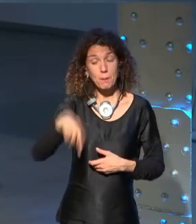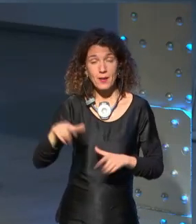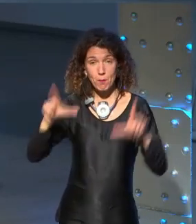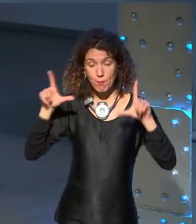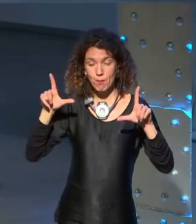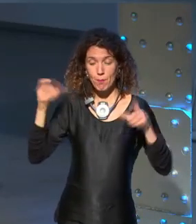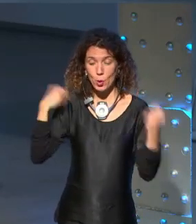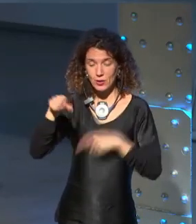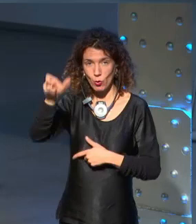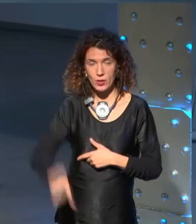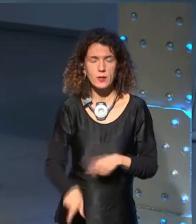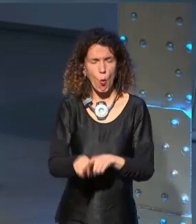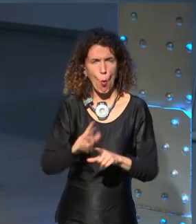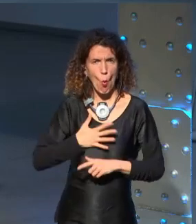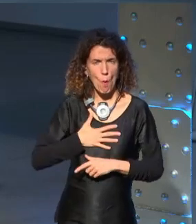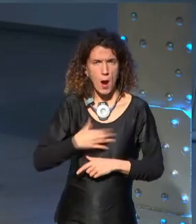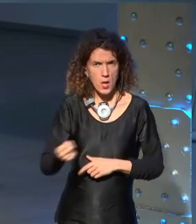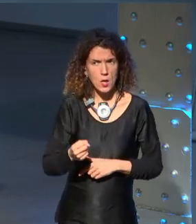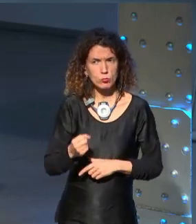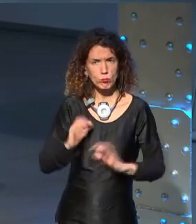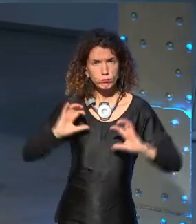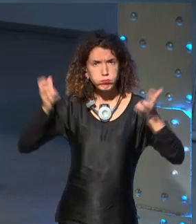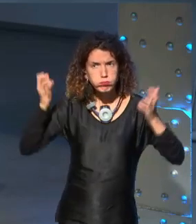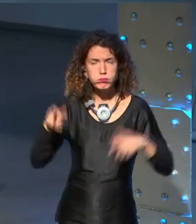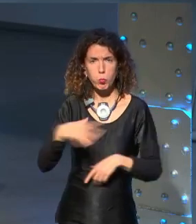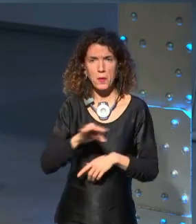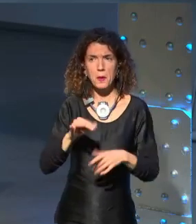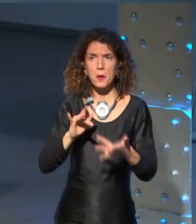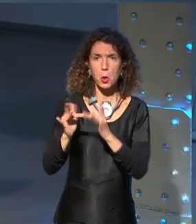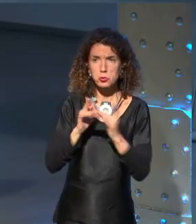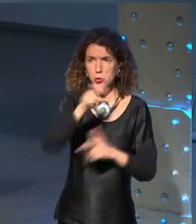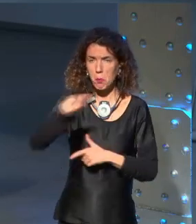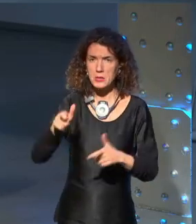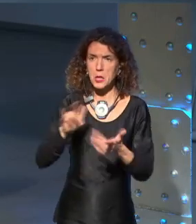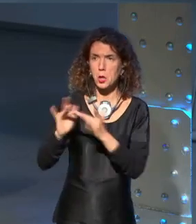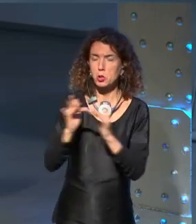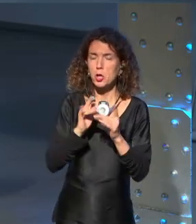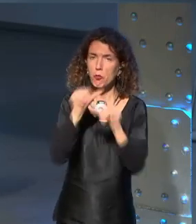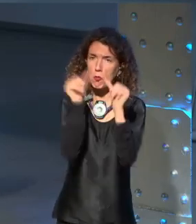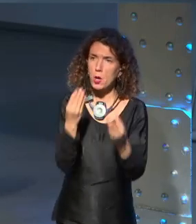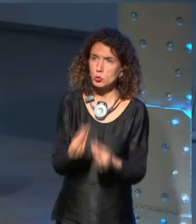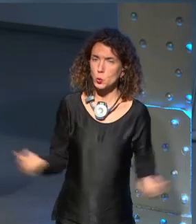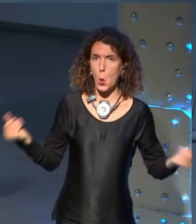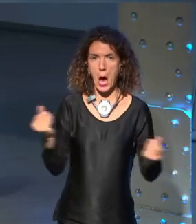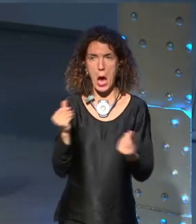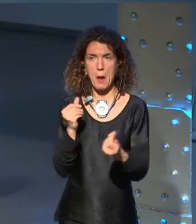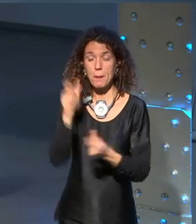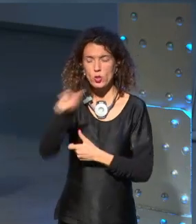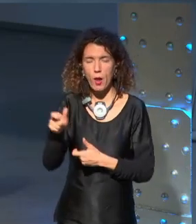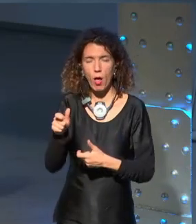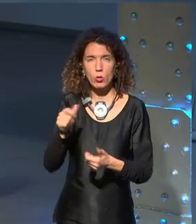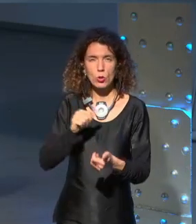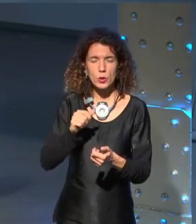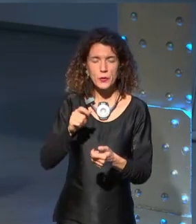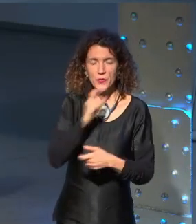very difficult people, and he can do it in a cool way. I don't think I could ever do that. So it's almost as though, yeah, Dave and